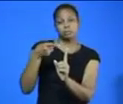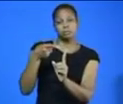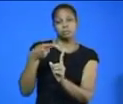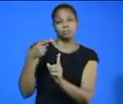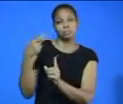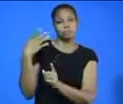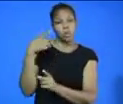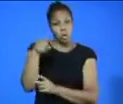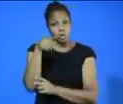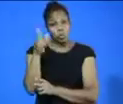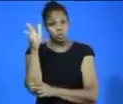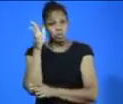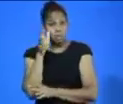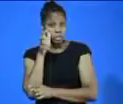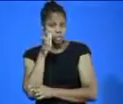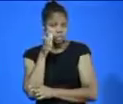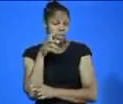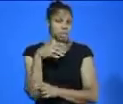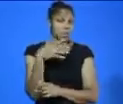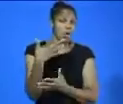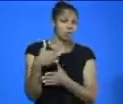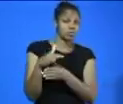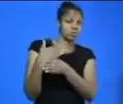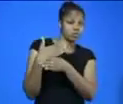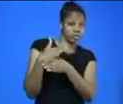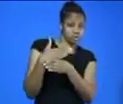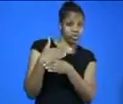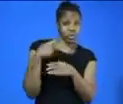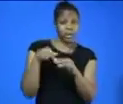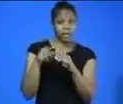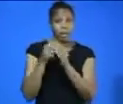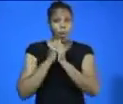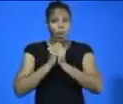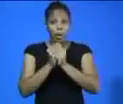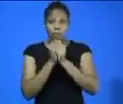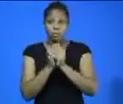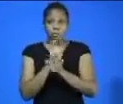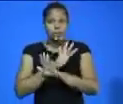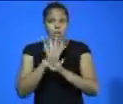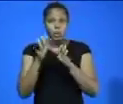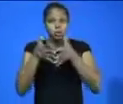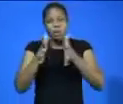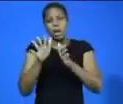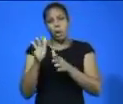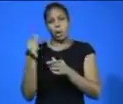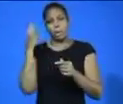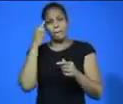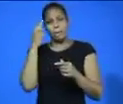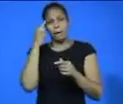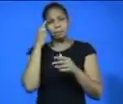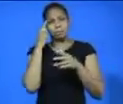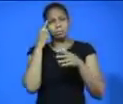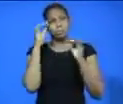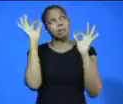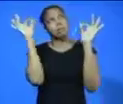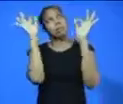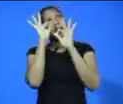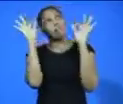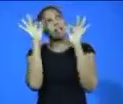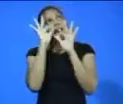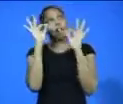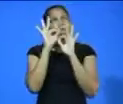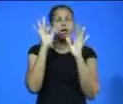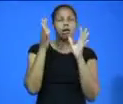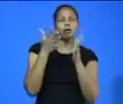While you listen to me, while you share in this worship service, don't allow your mind to escape